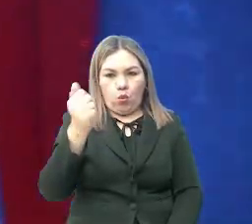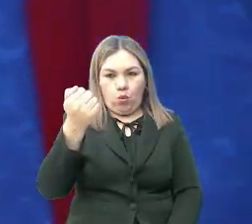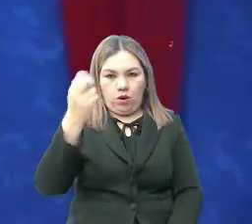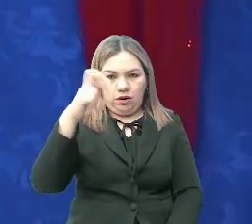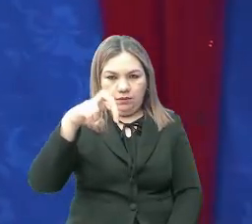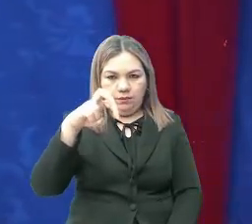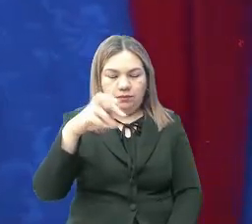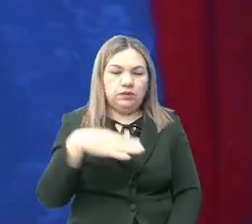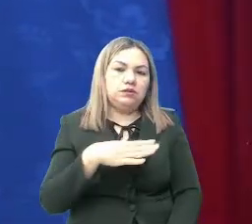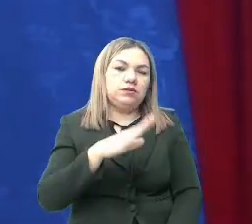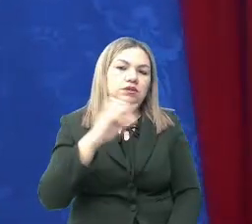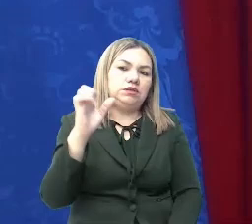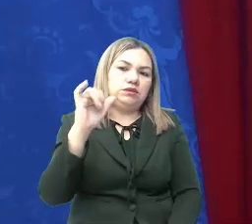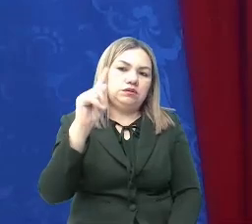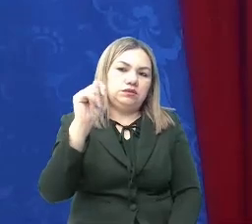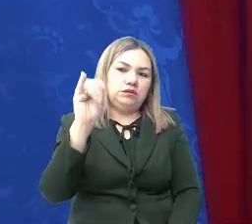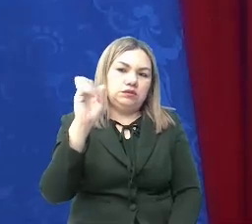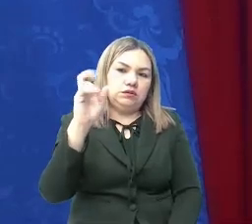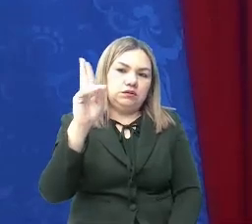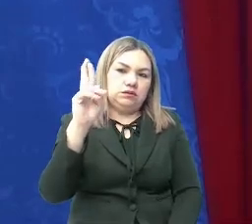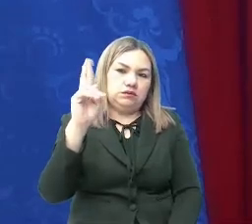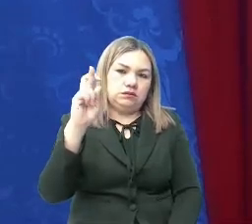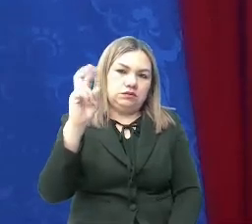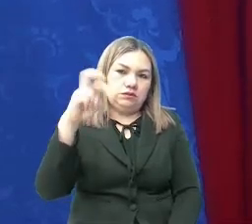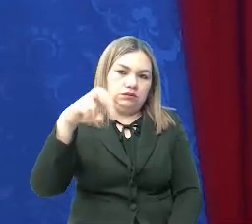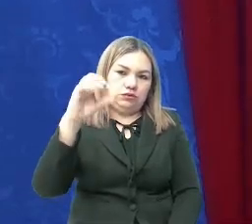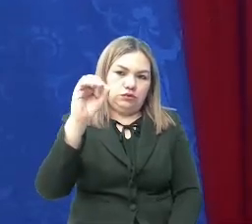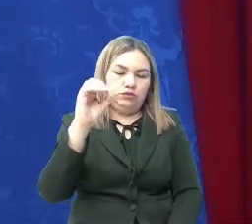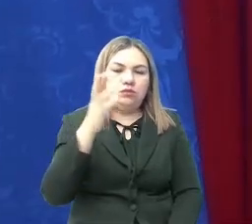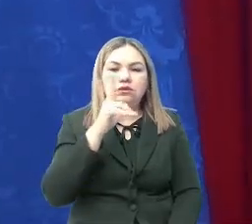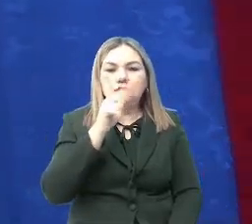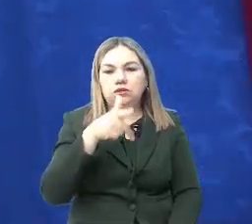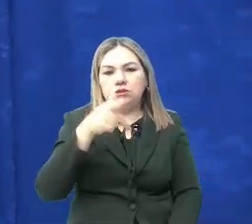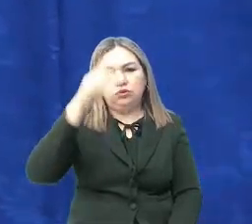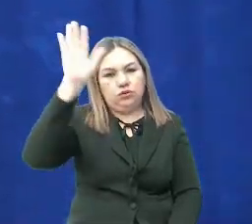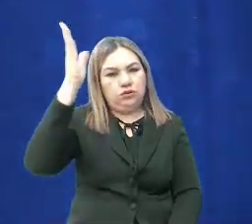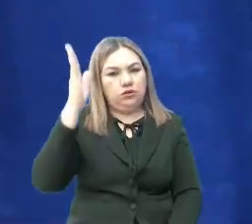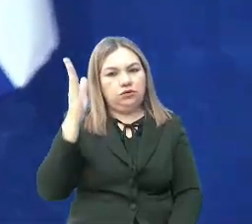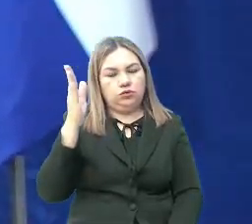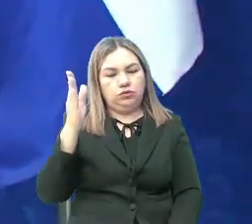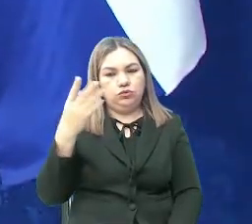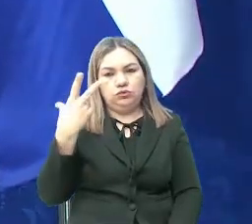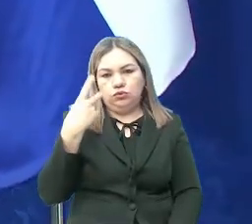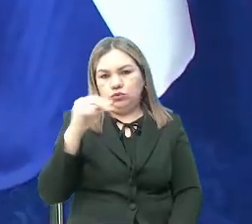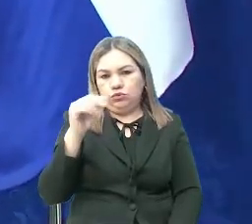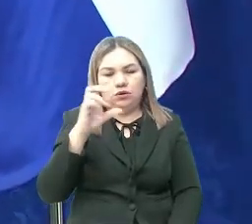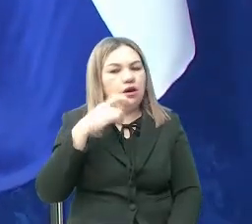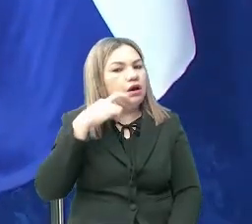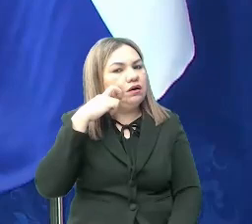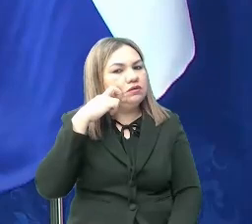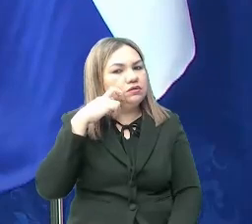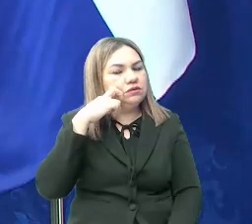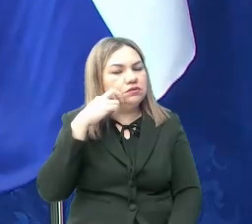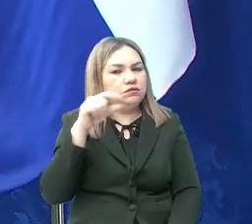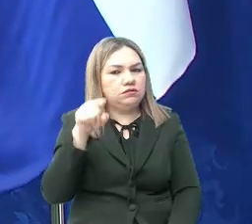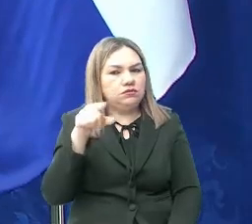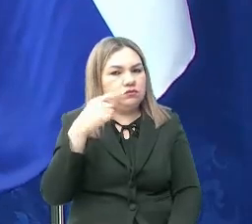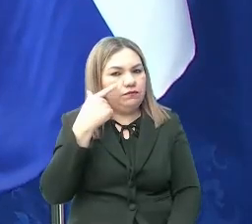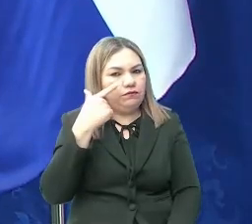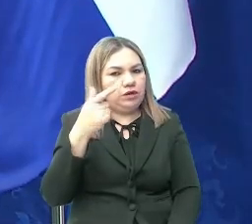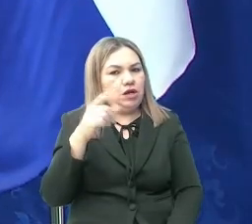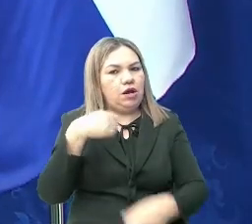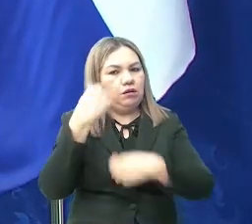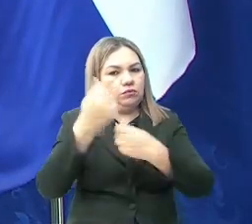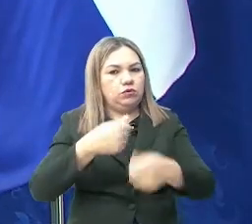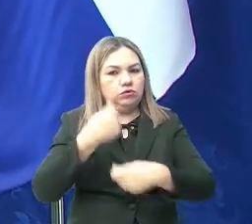earns for the eternal to manifest, not the carnal. Here you see